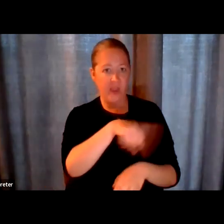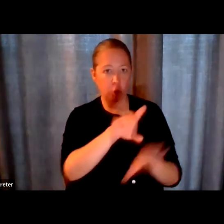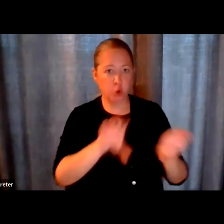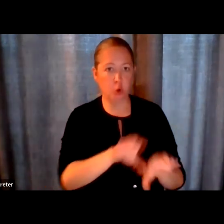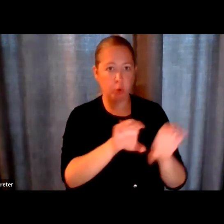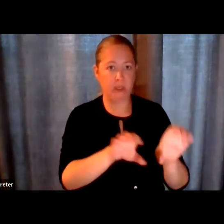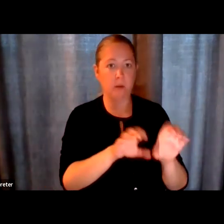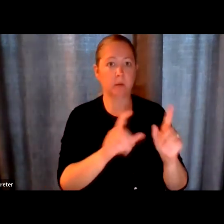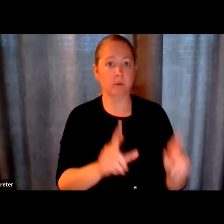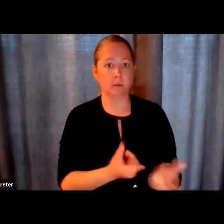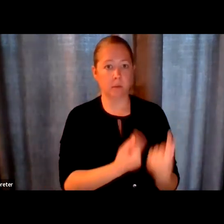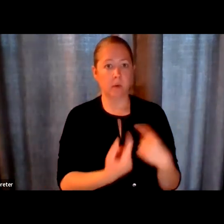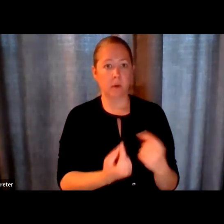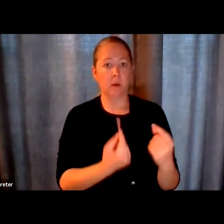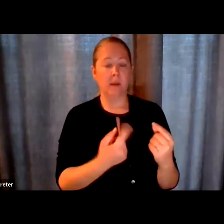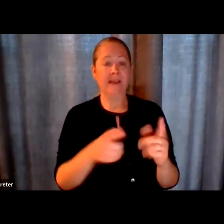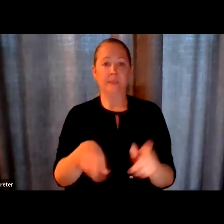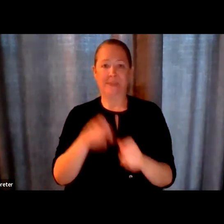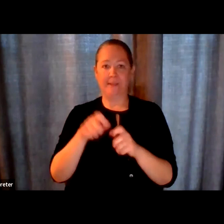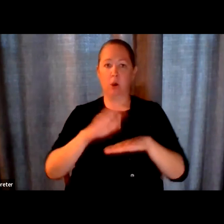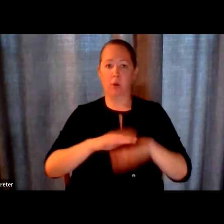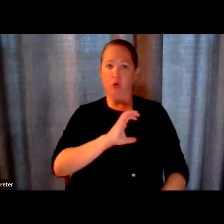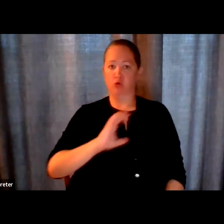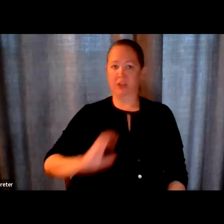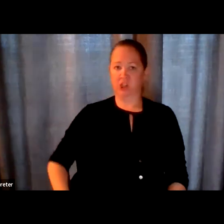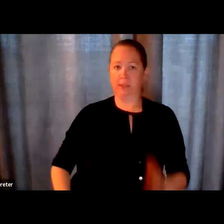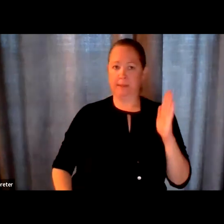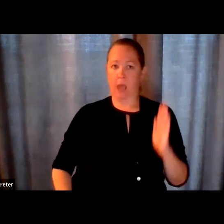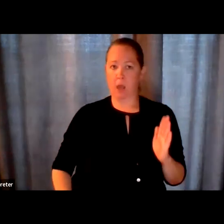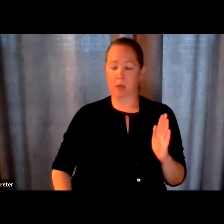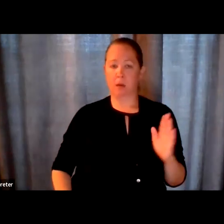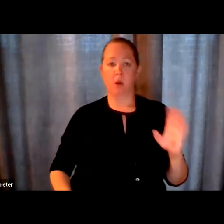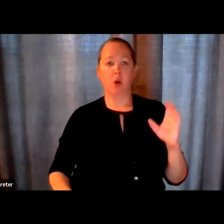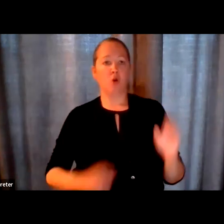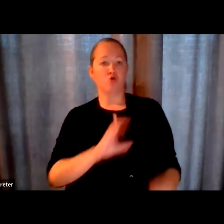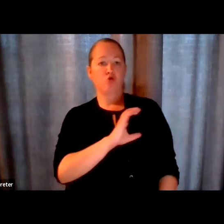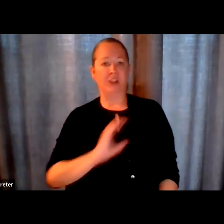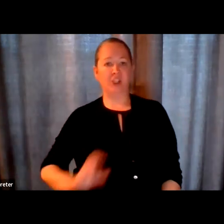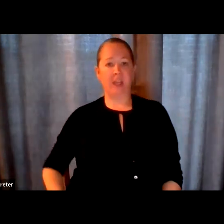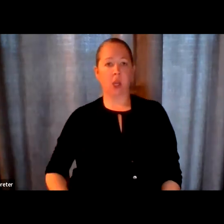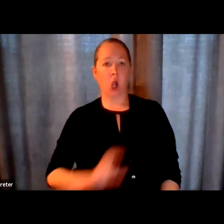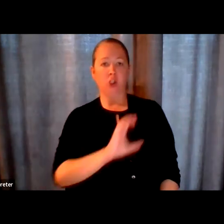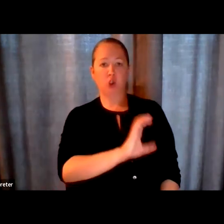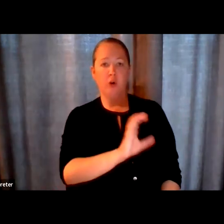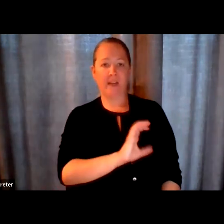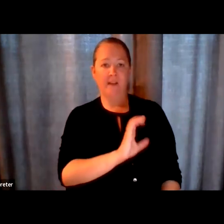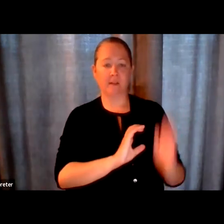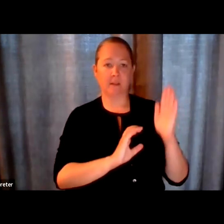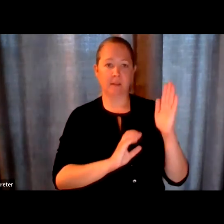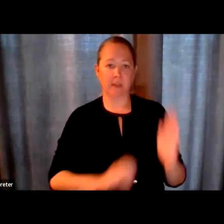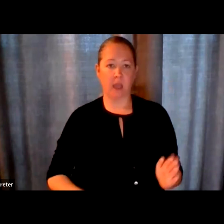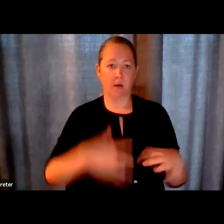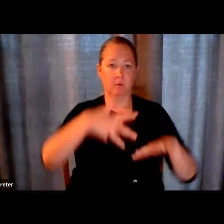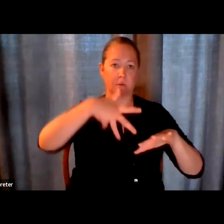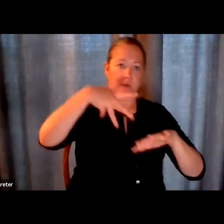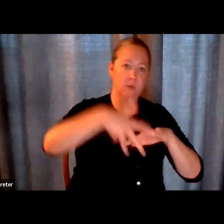is, particularly on the Christian side, you know, the Christian conservative side is deeply rooted in what they call their relationship